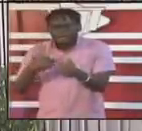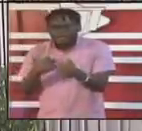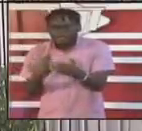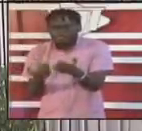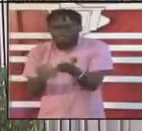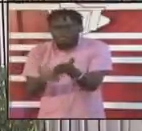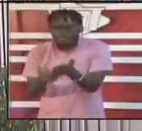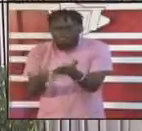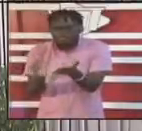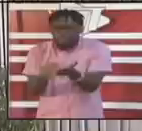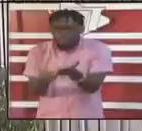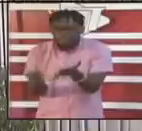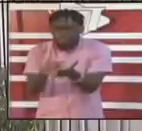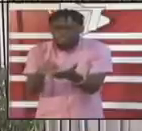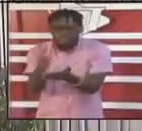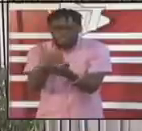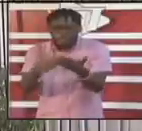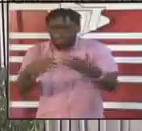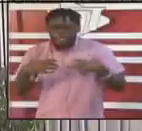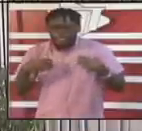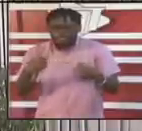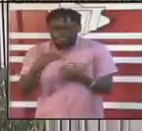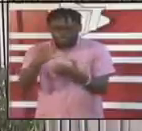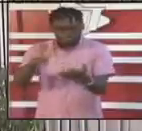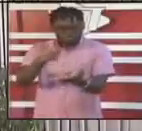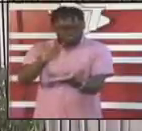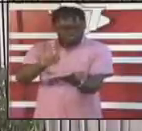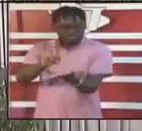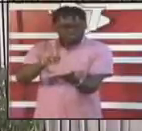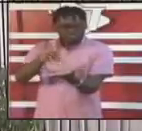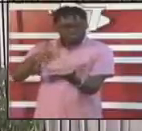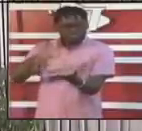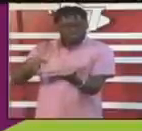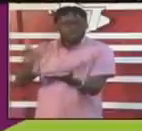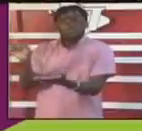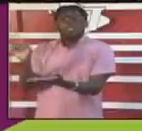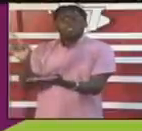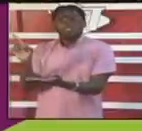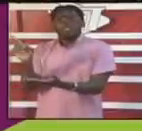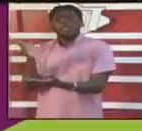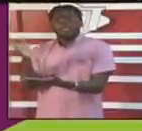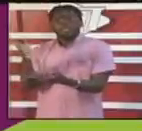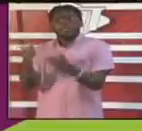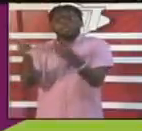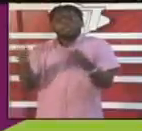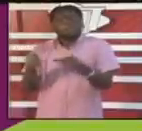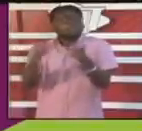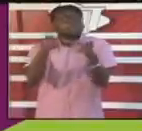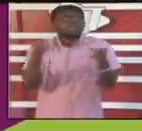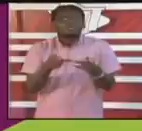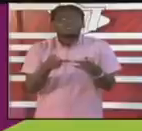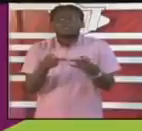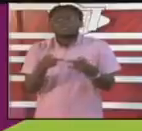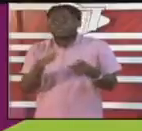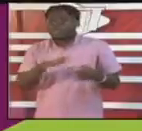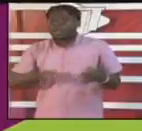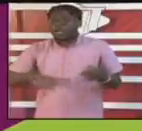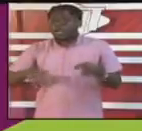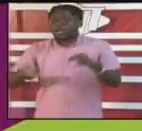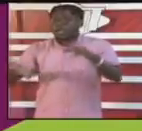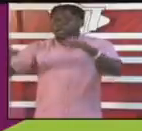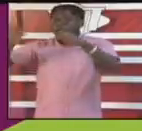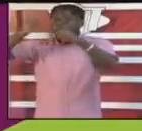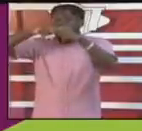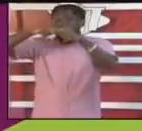the country, regarded as being in crime hotspot areas, have been ordered closed due to sporadic and